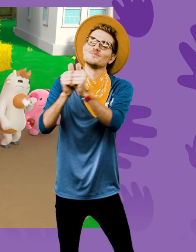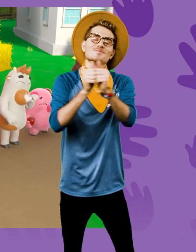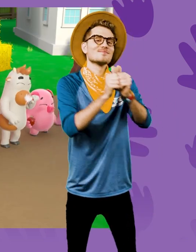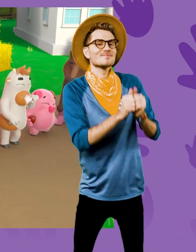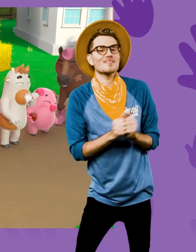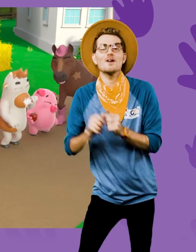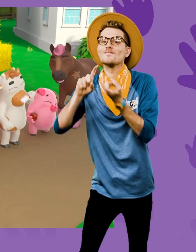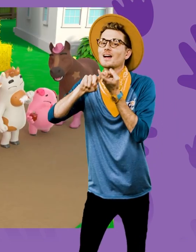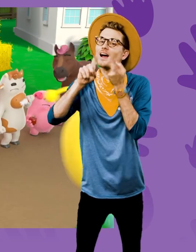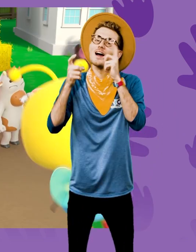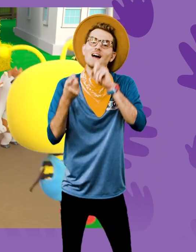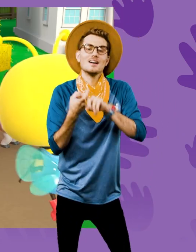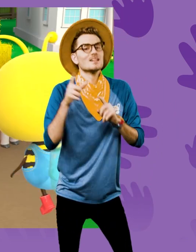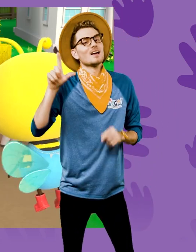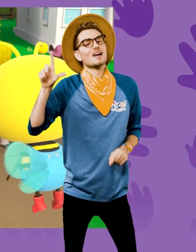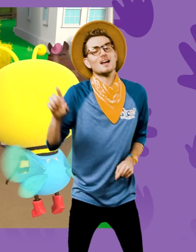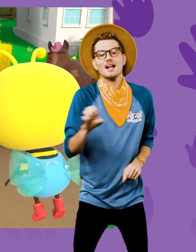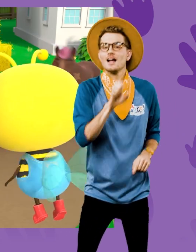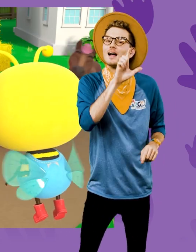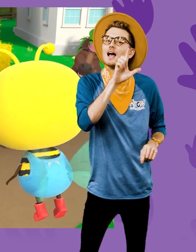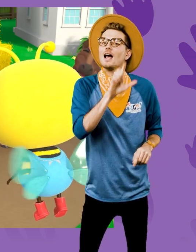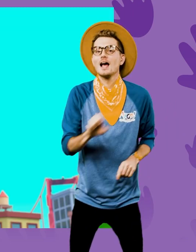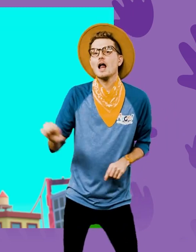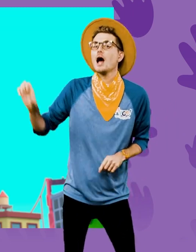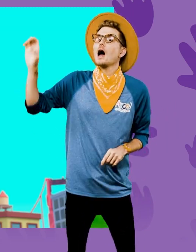With your friends at